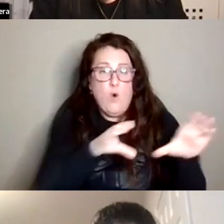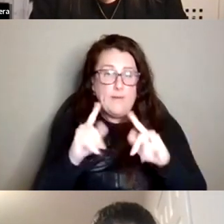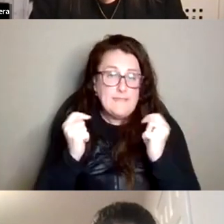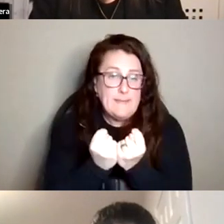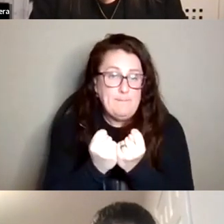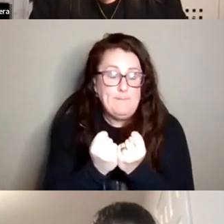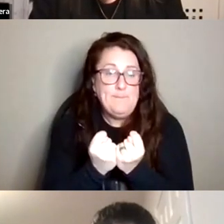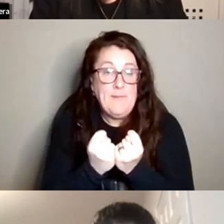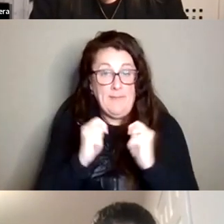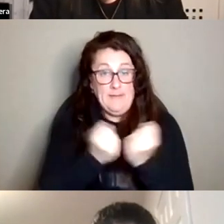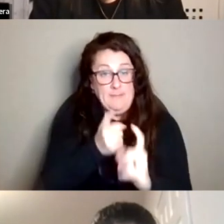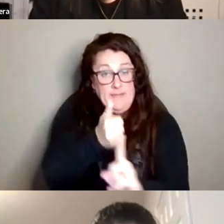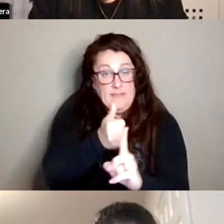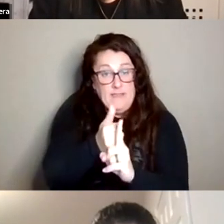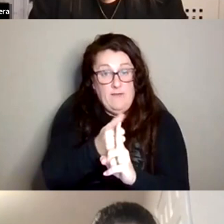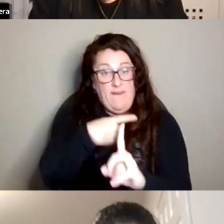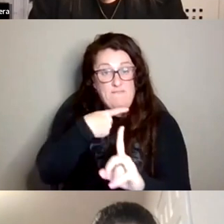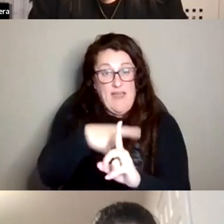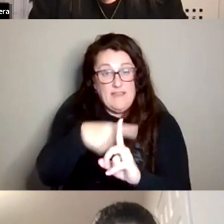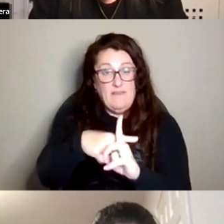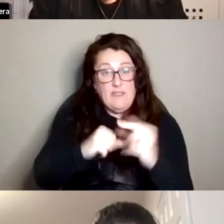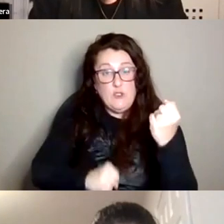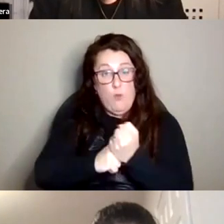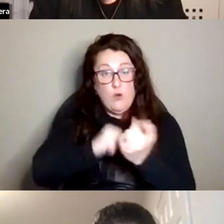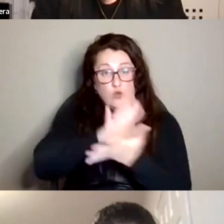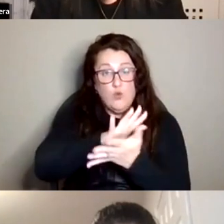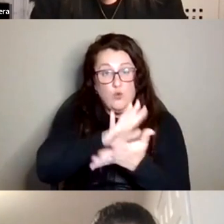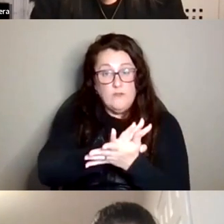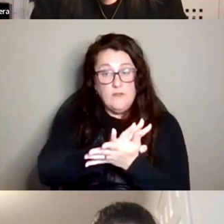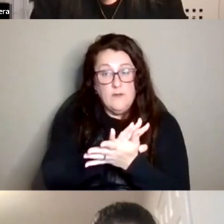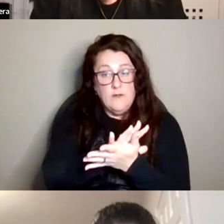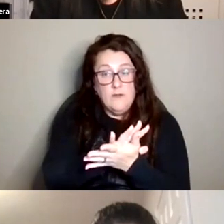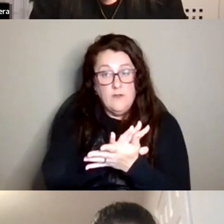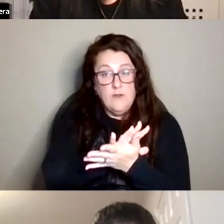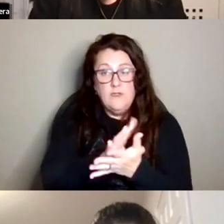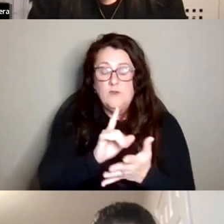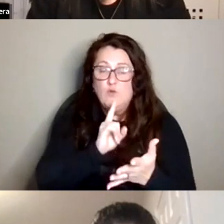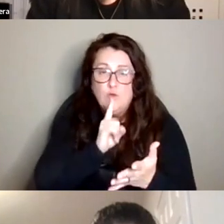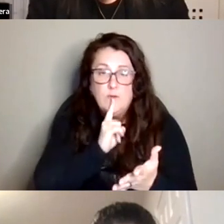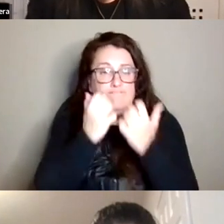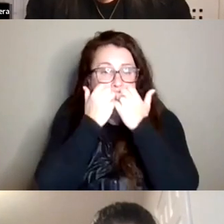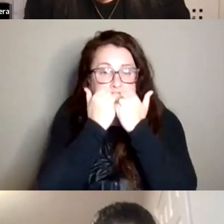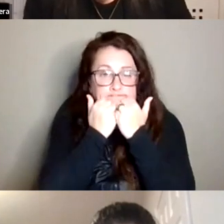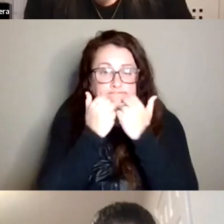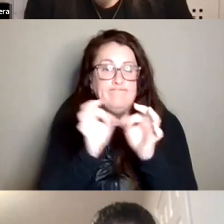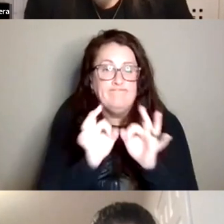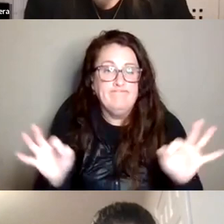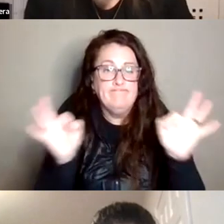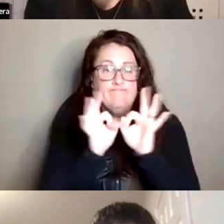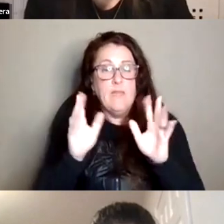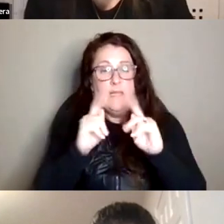Having a team that is effective in supporting schools is really critical. A team that